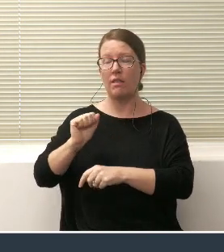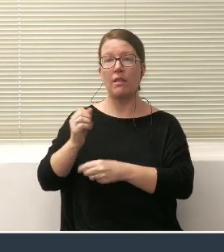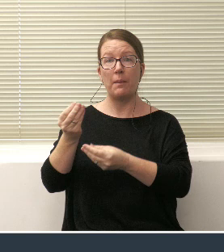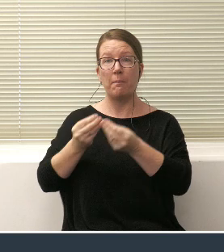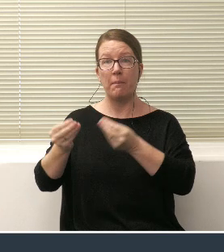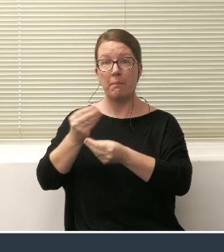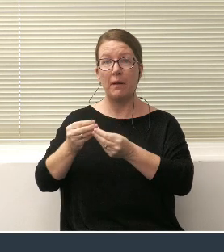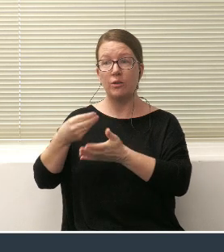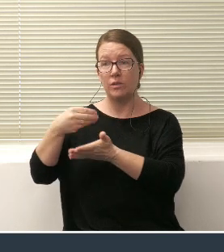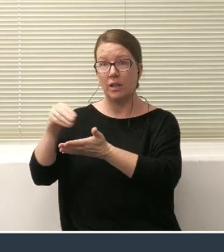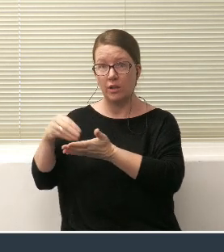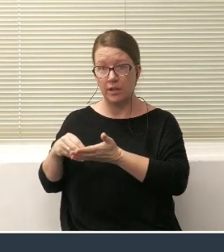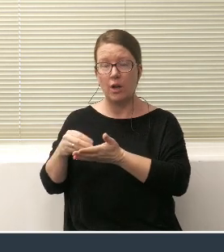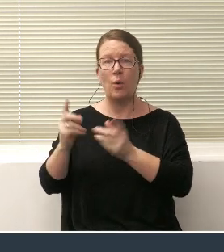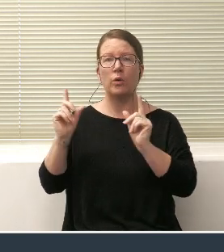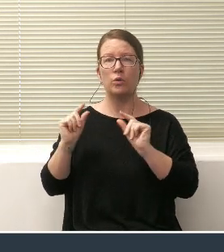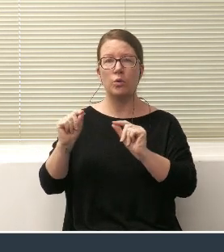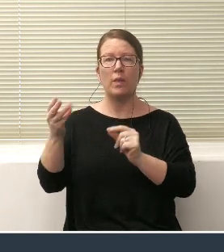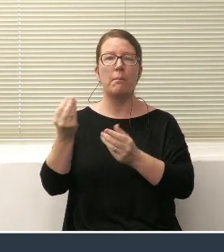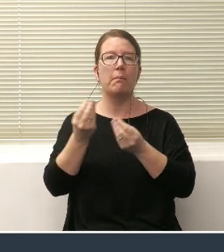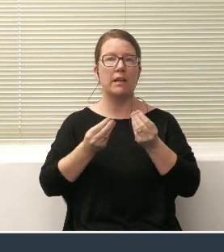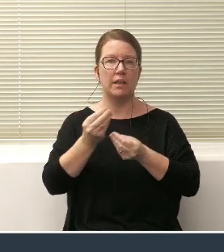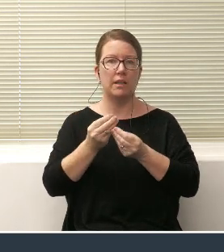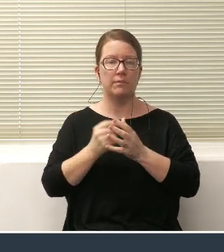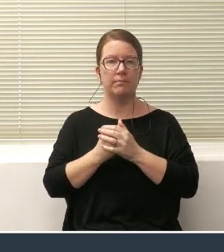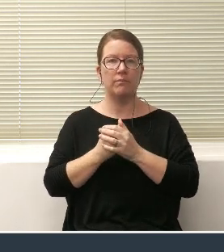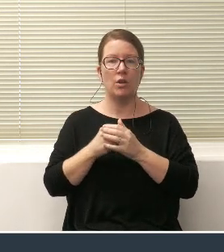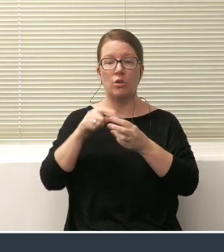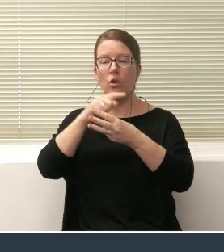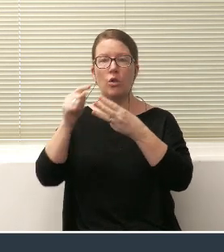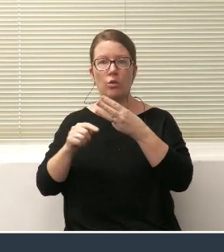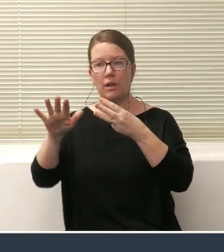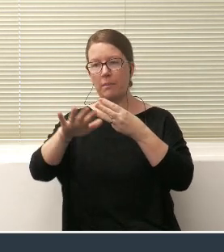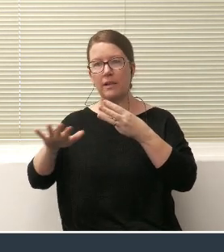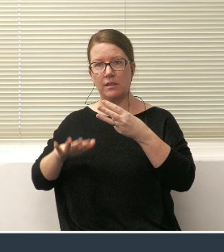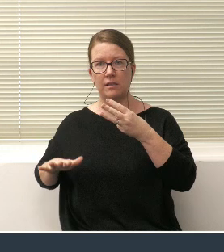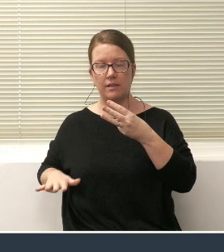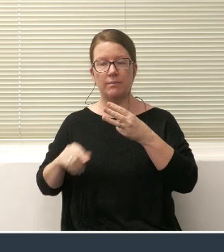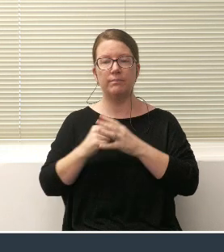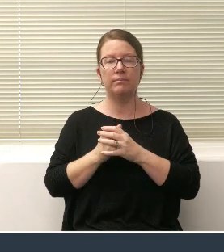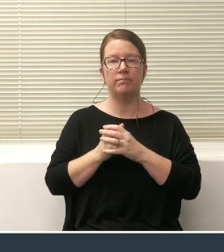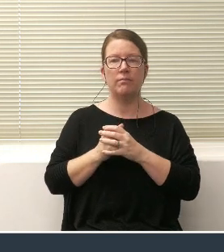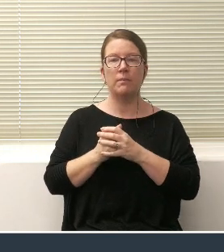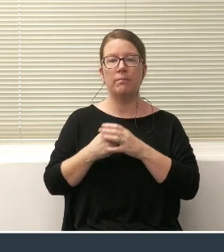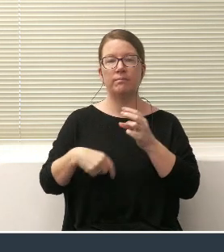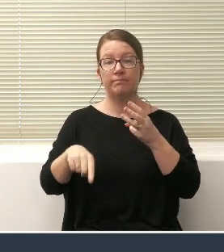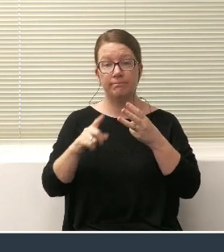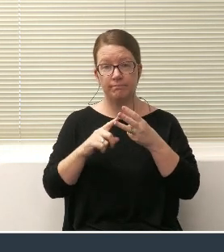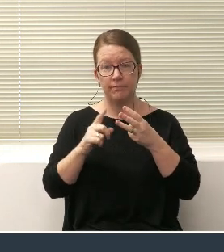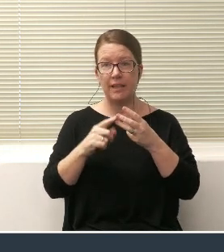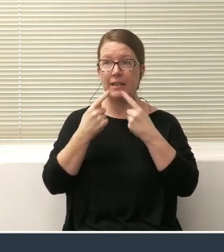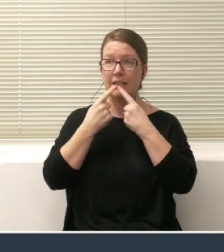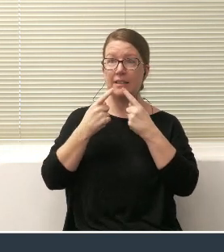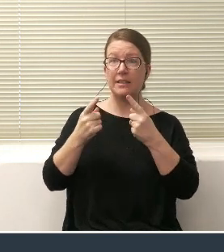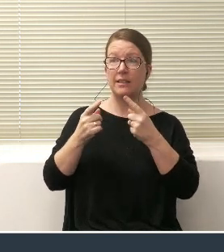3 social housing villages, Nelson Place, Wellesley Place and Carlisle Place. And 3, direct officers to engage with